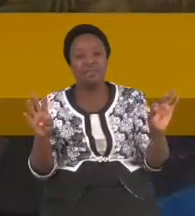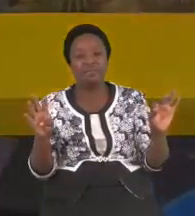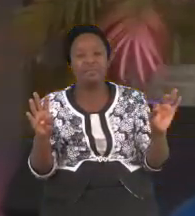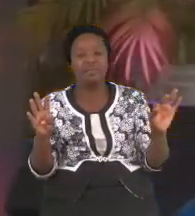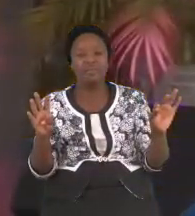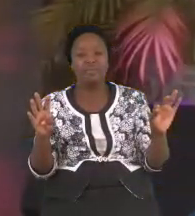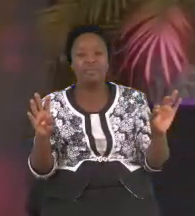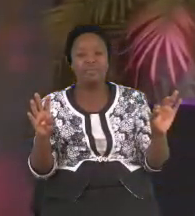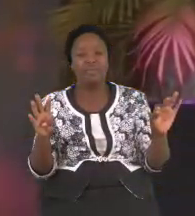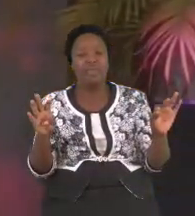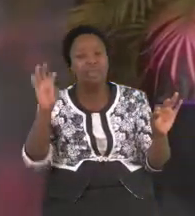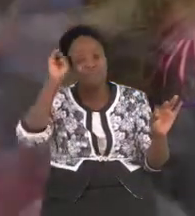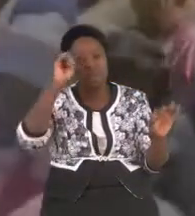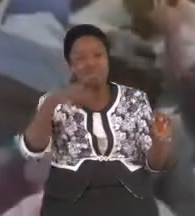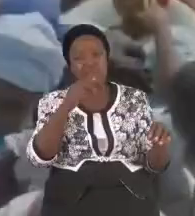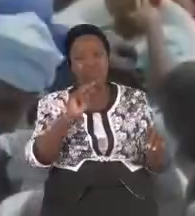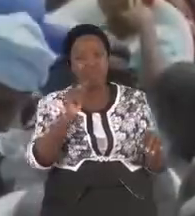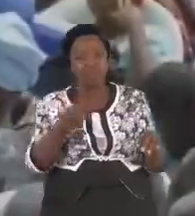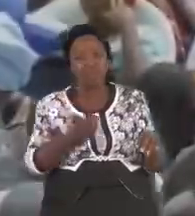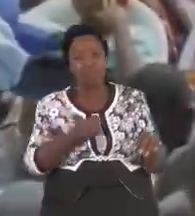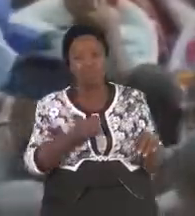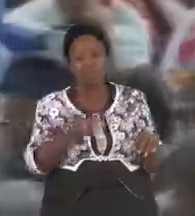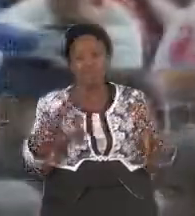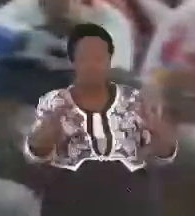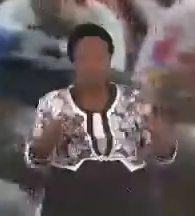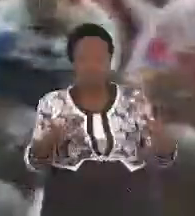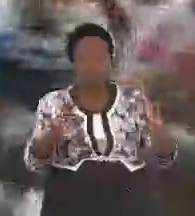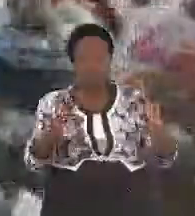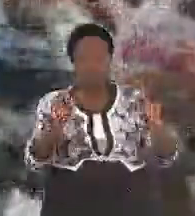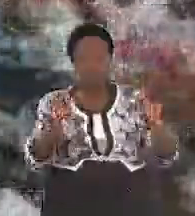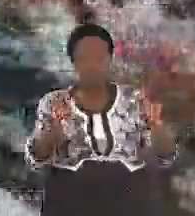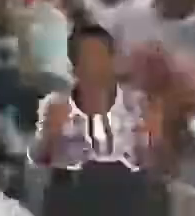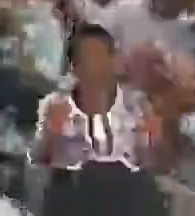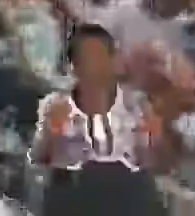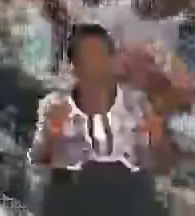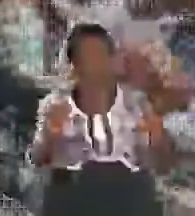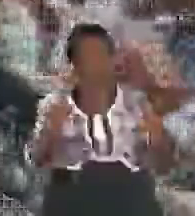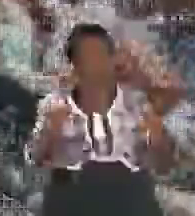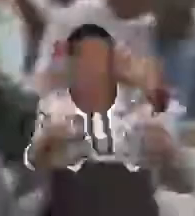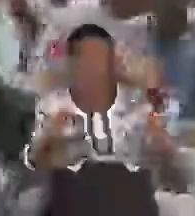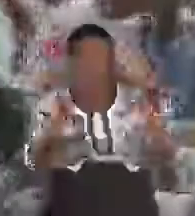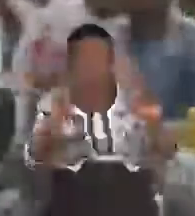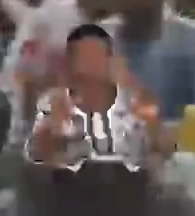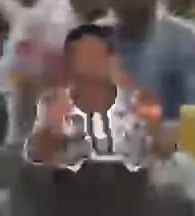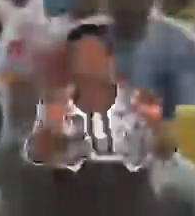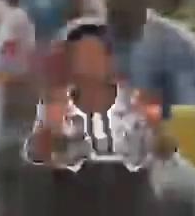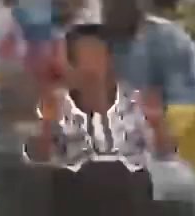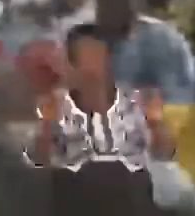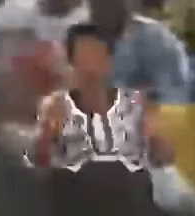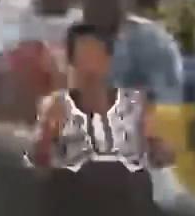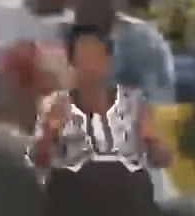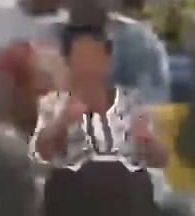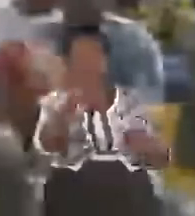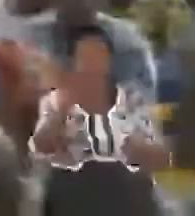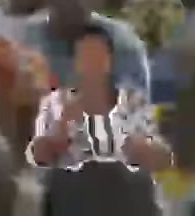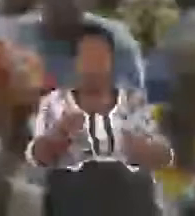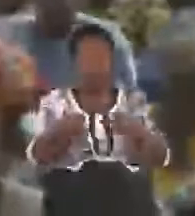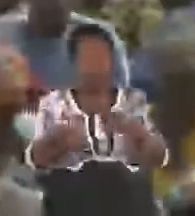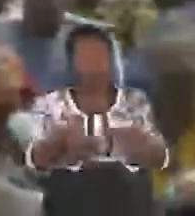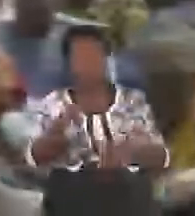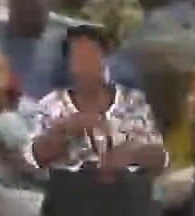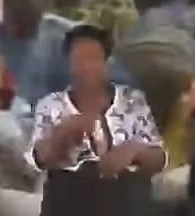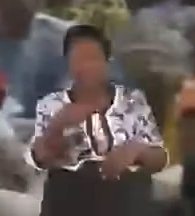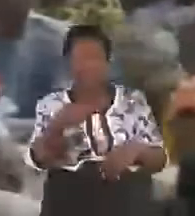from verse 4. It tells us, Pilate therefore went forth again and saith unto